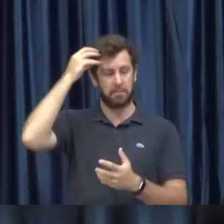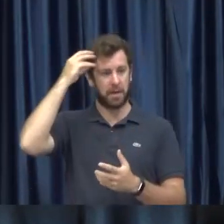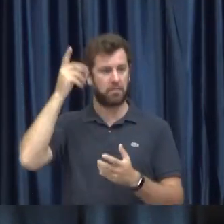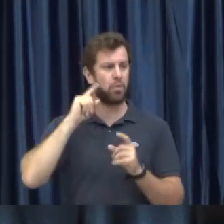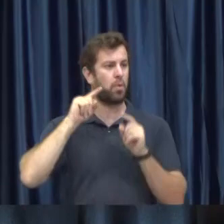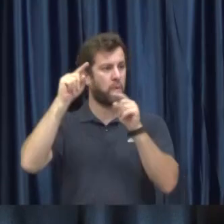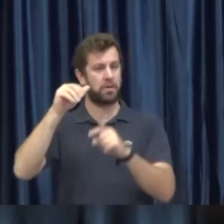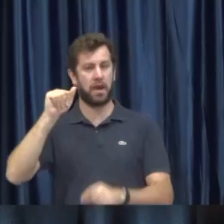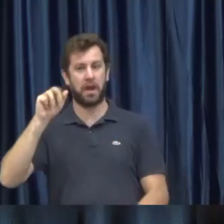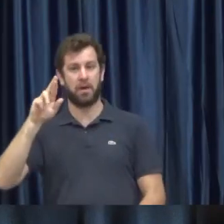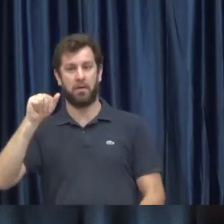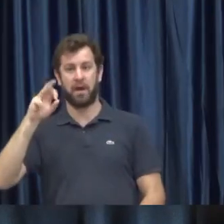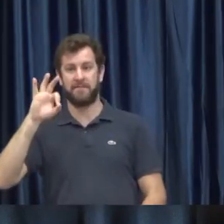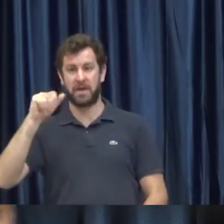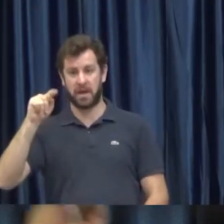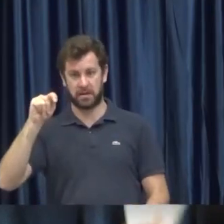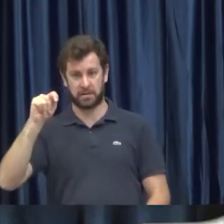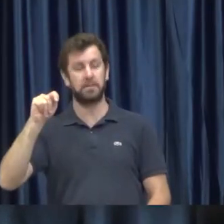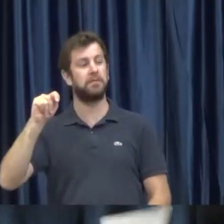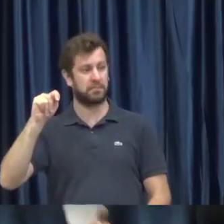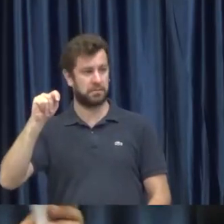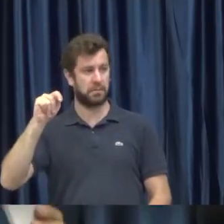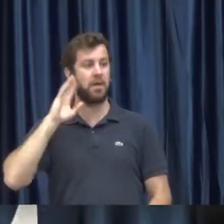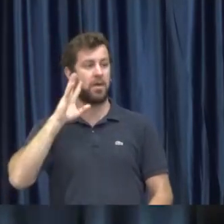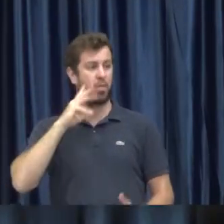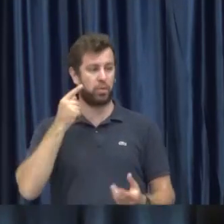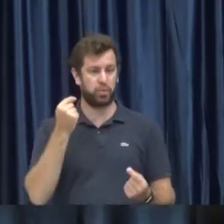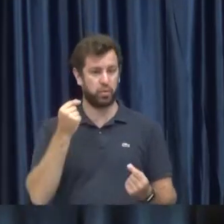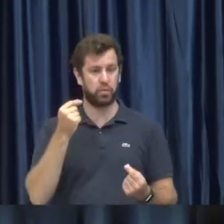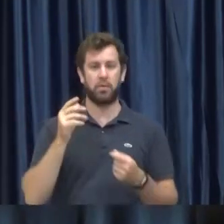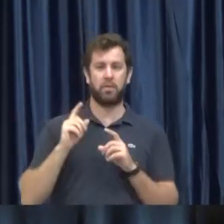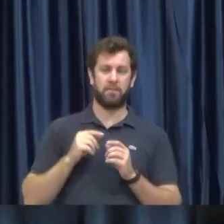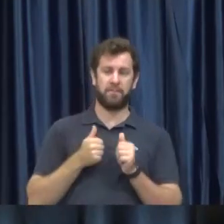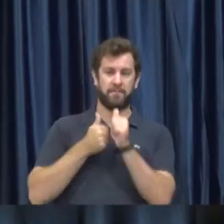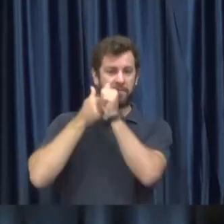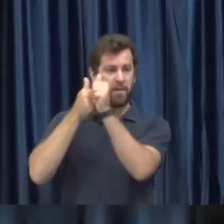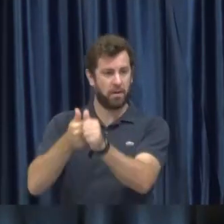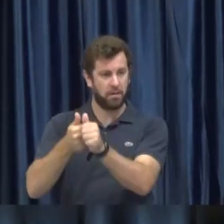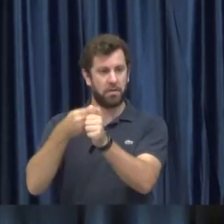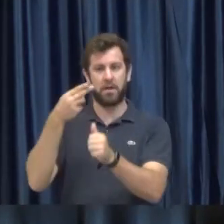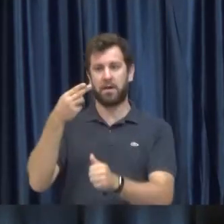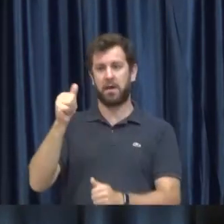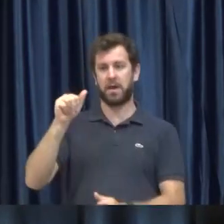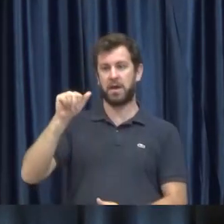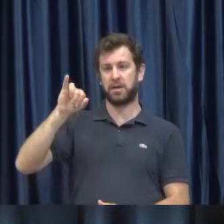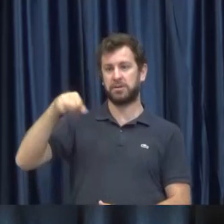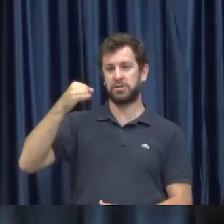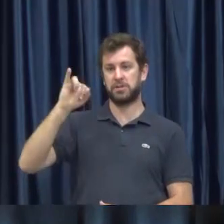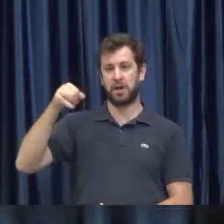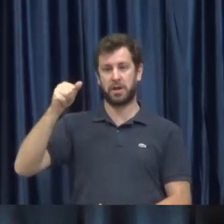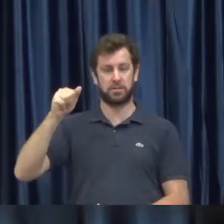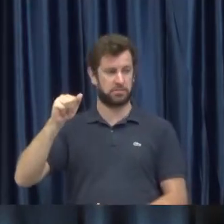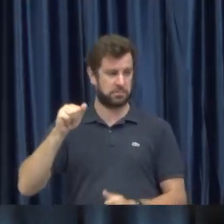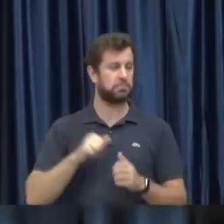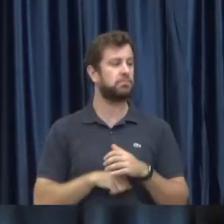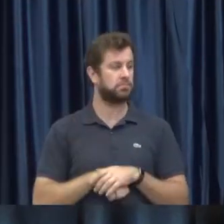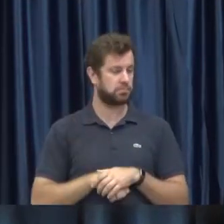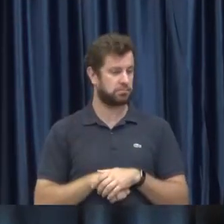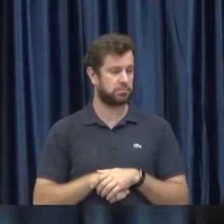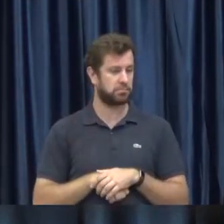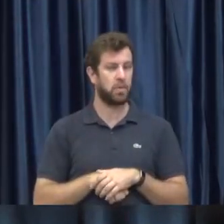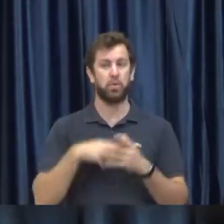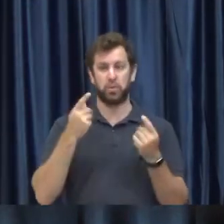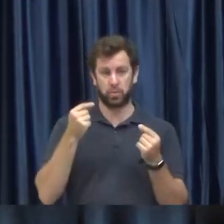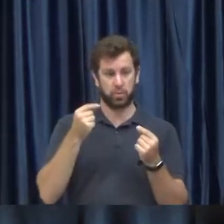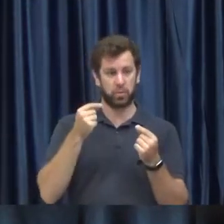Arafat, and that they will follow the Hujjaj. And so they will make their